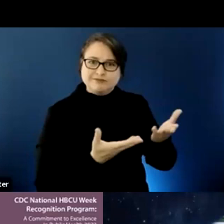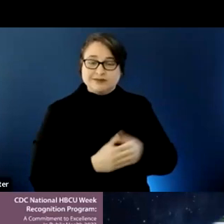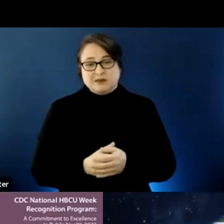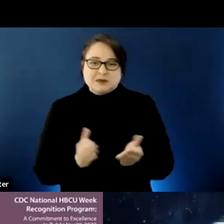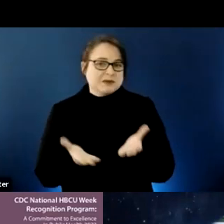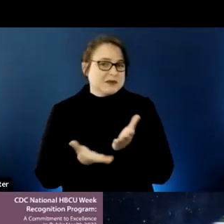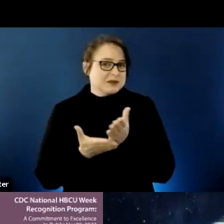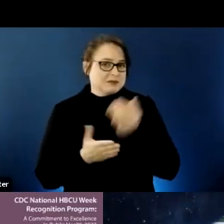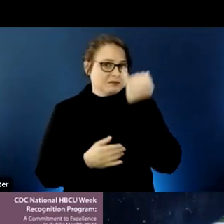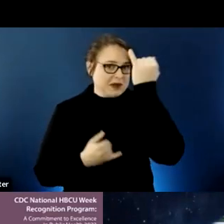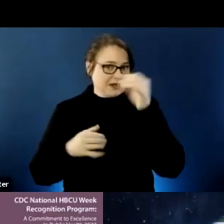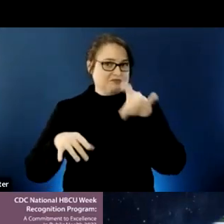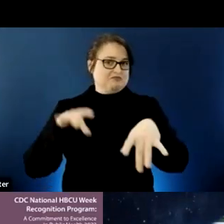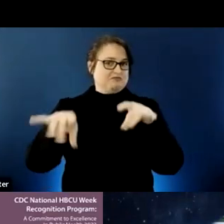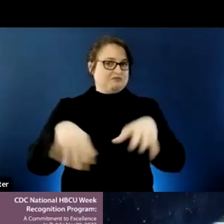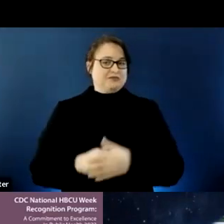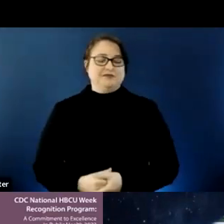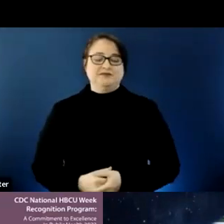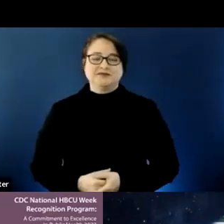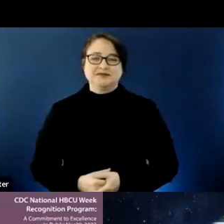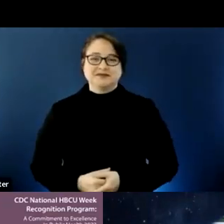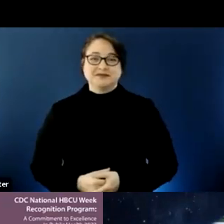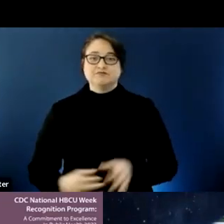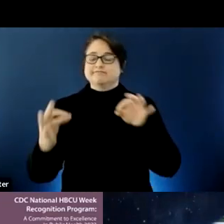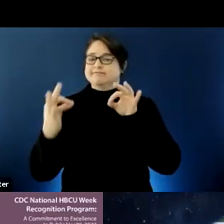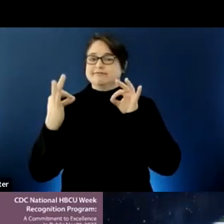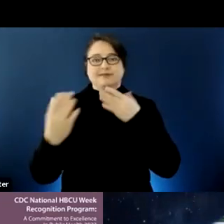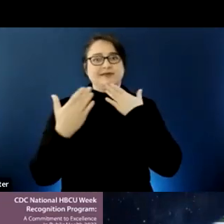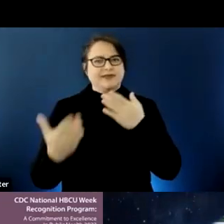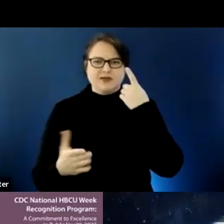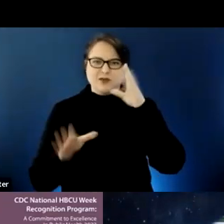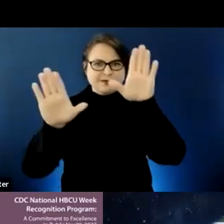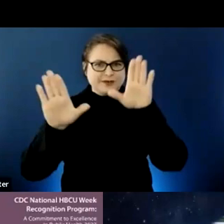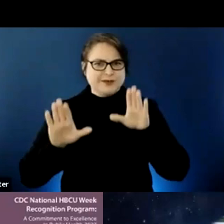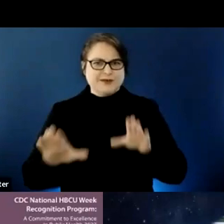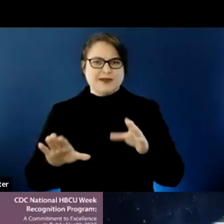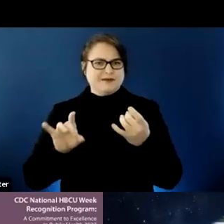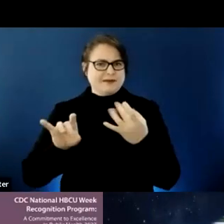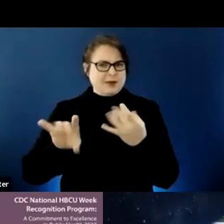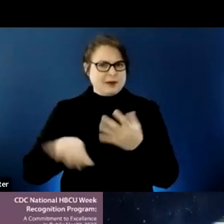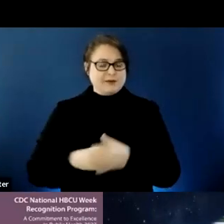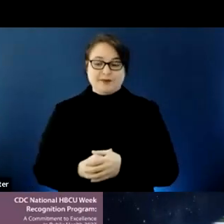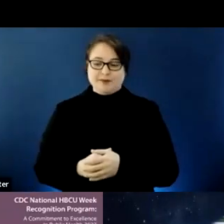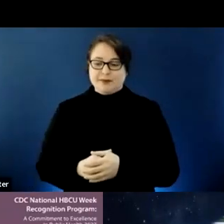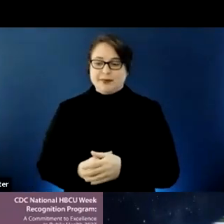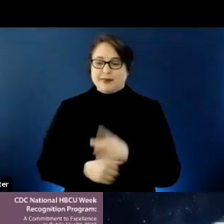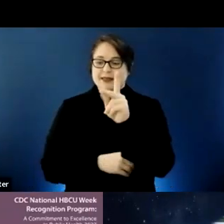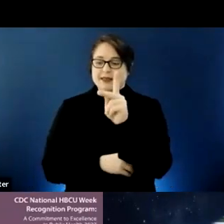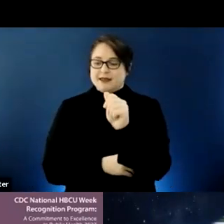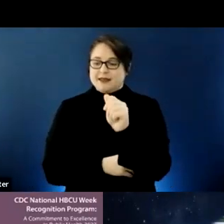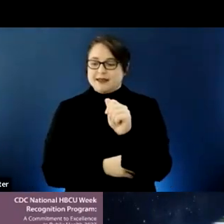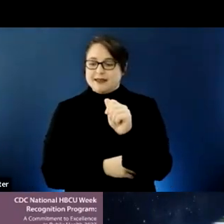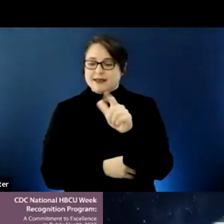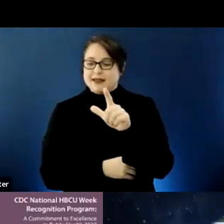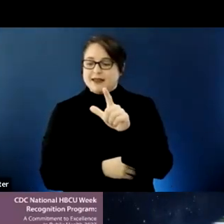Thank you. Thank you for that great feedback. And I'm going to ask Kaylin, are you aware, or were you aware